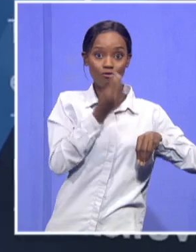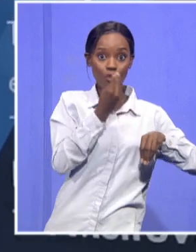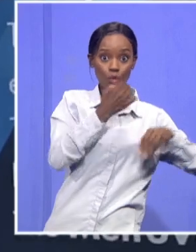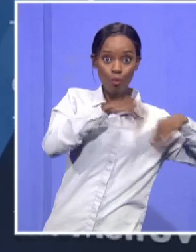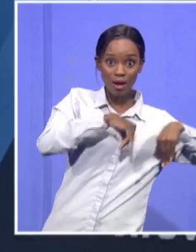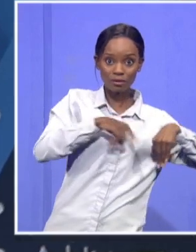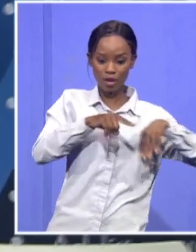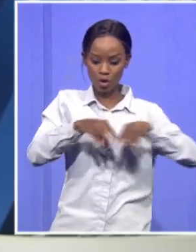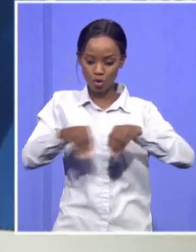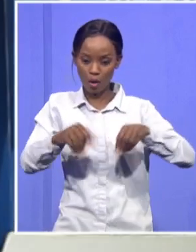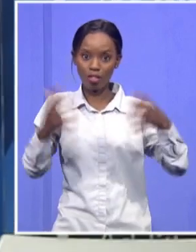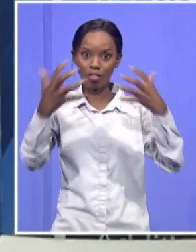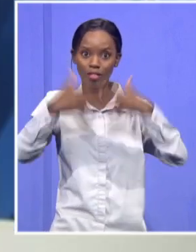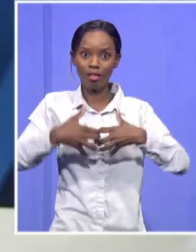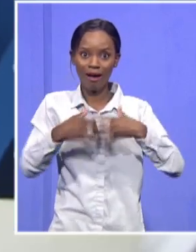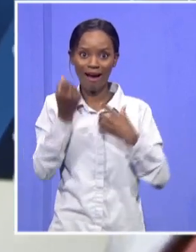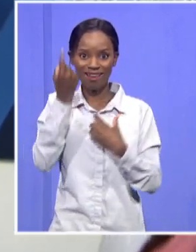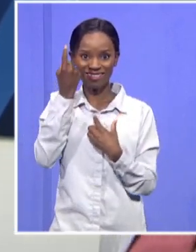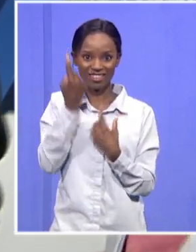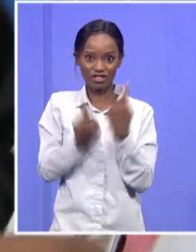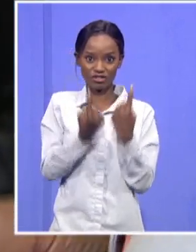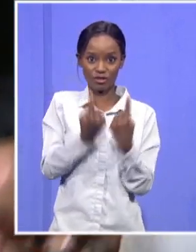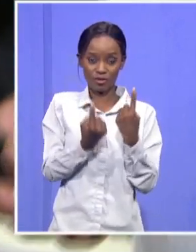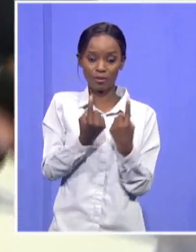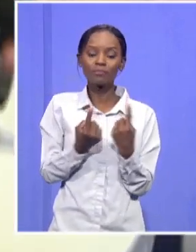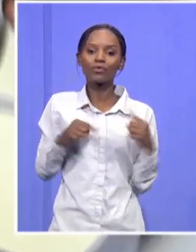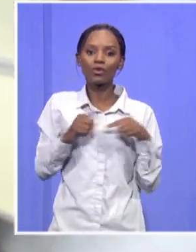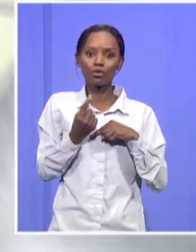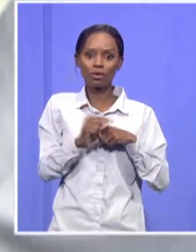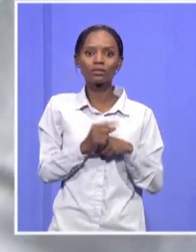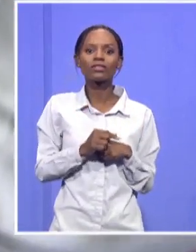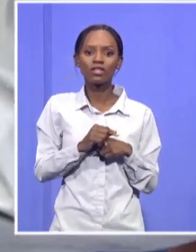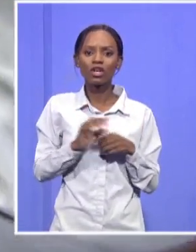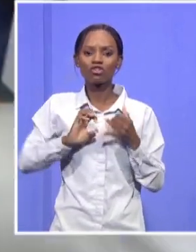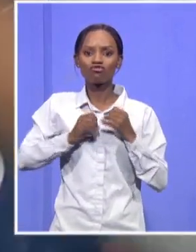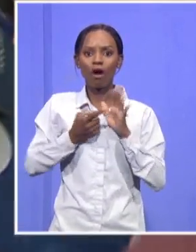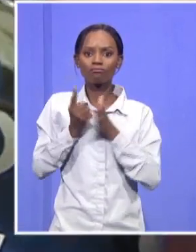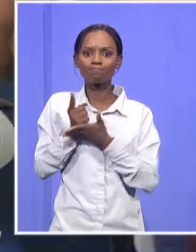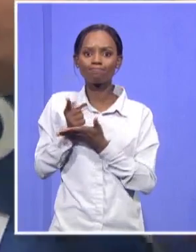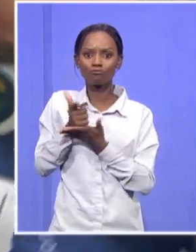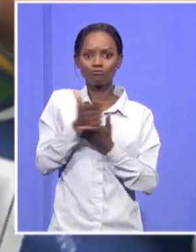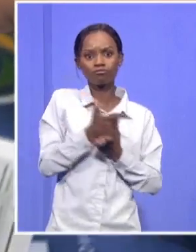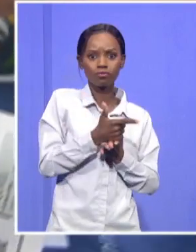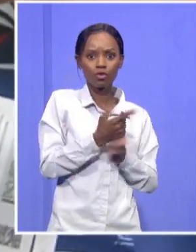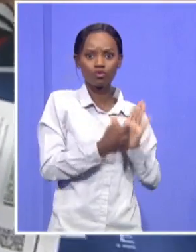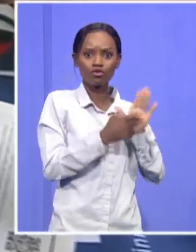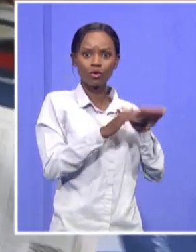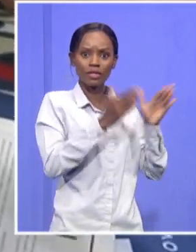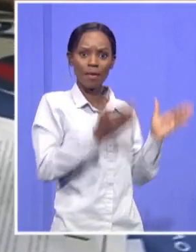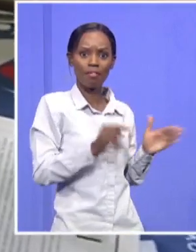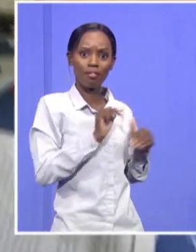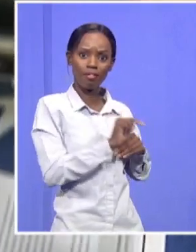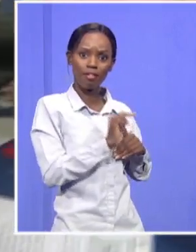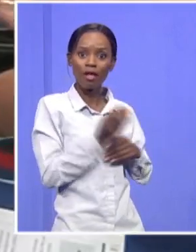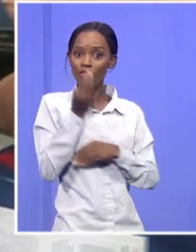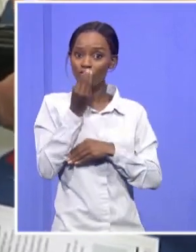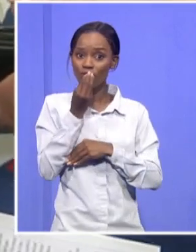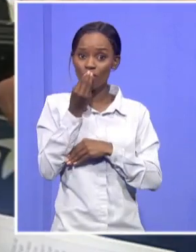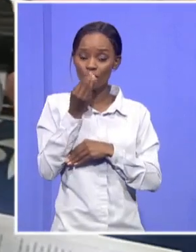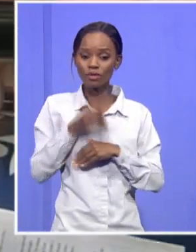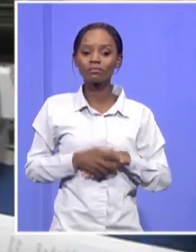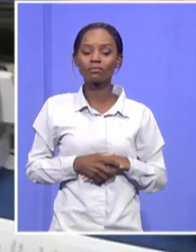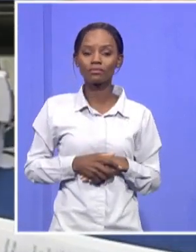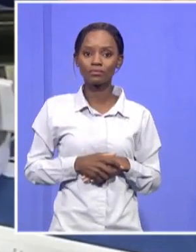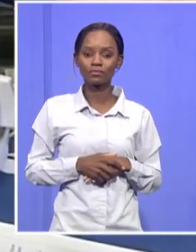we are doing then is taking the food waste. Just bring our camera here to the table. Yes. So this is the food? Yes. This would be the